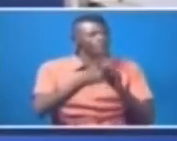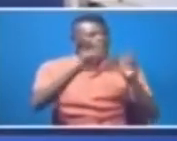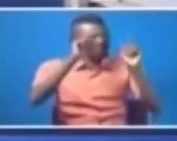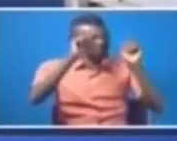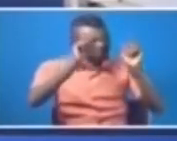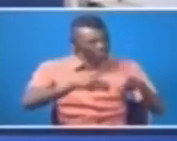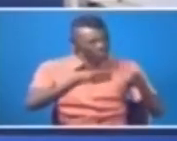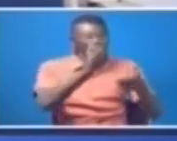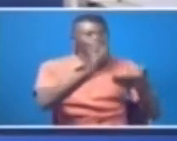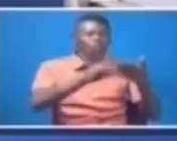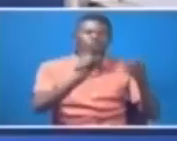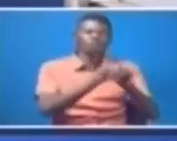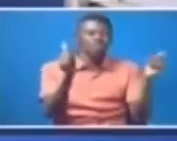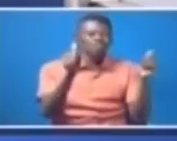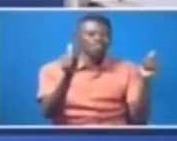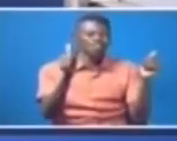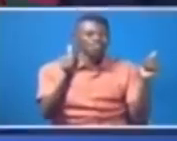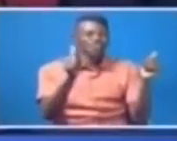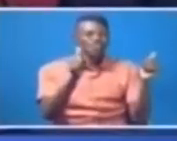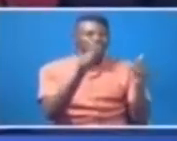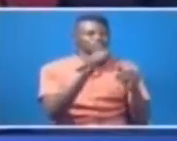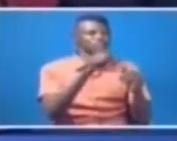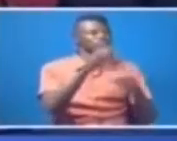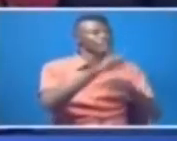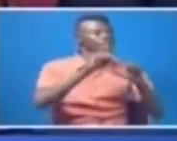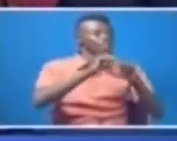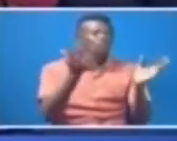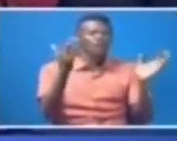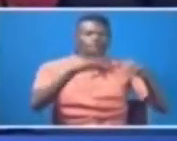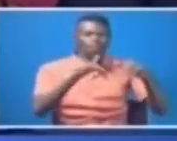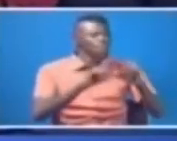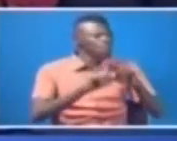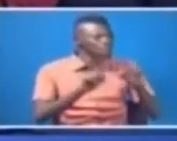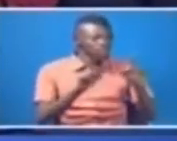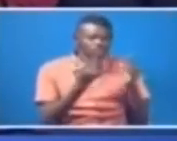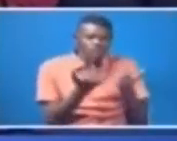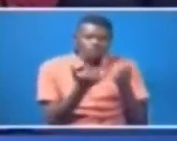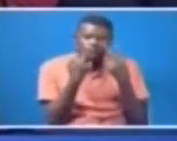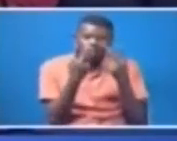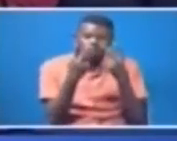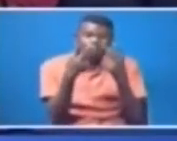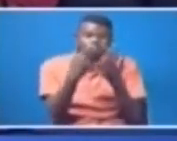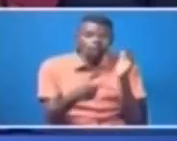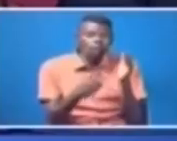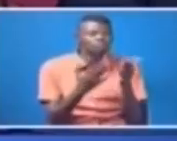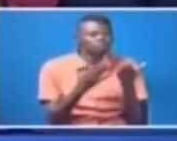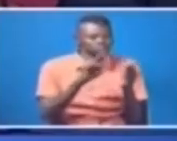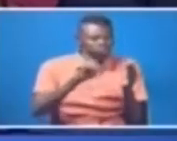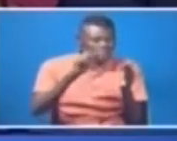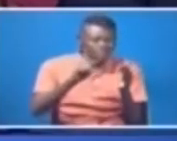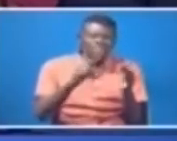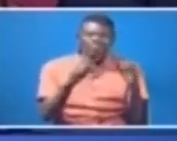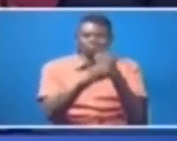approved ceiling provided by the National Assembly. I think what you're trying to see, what you're seeing here with some of the